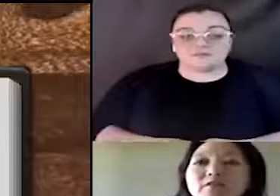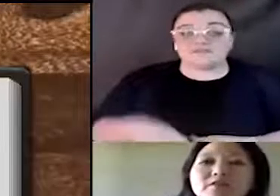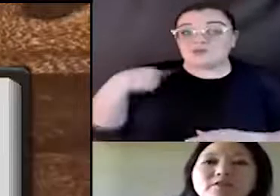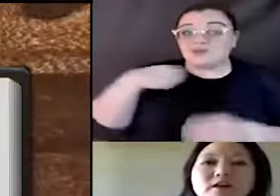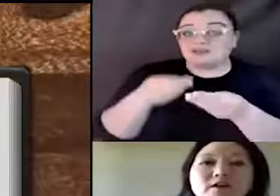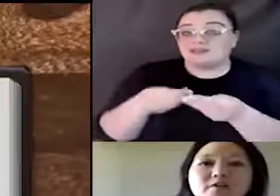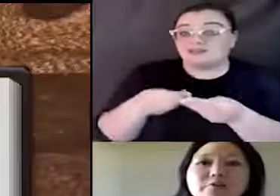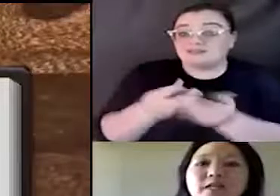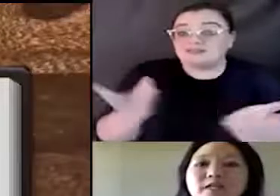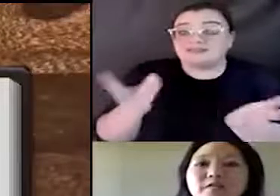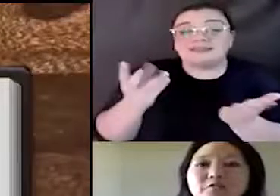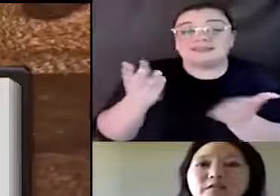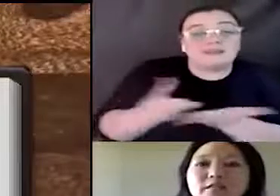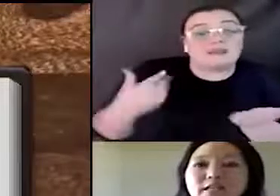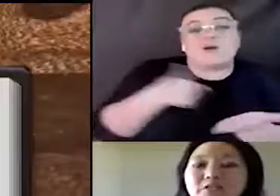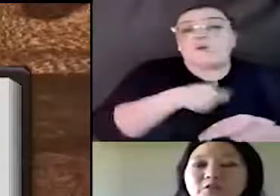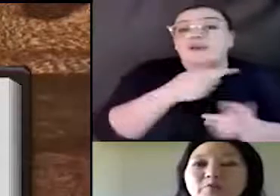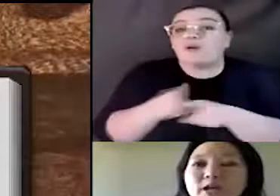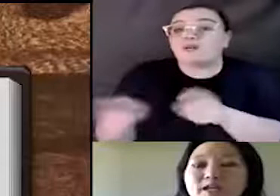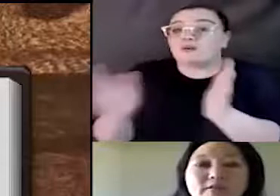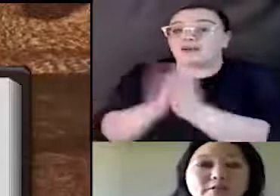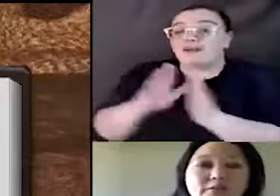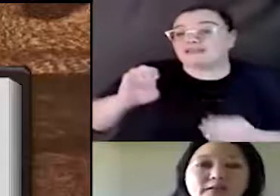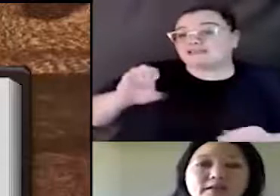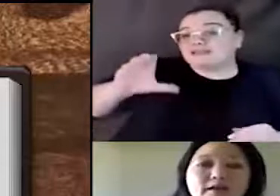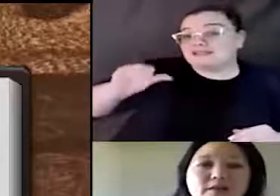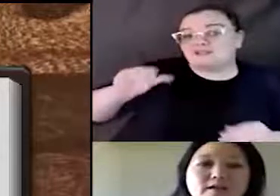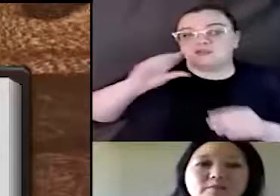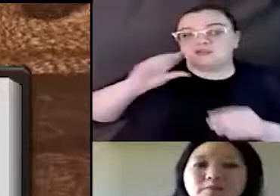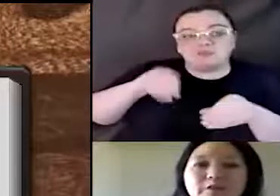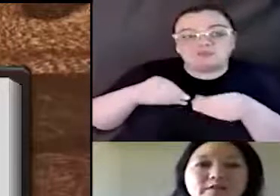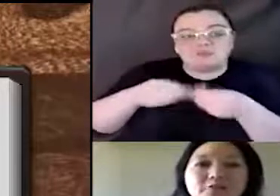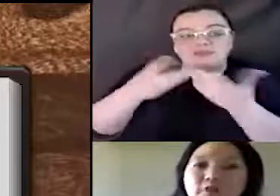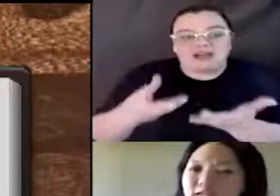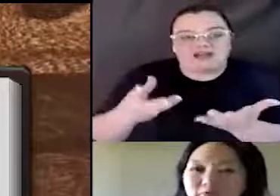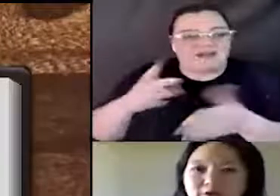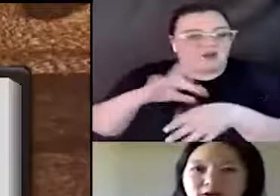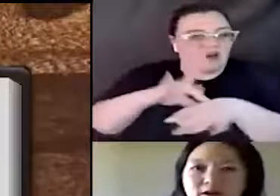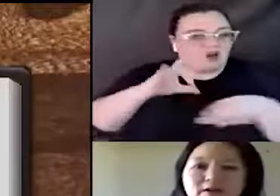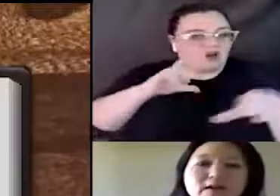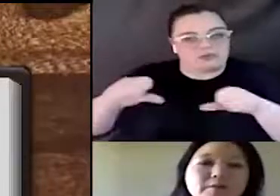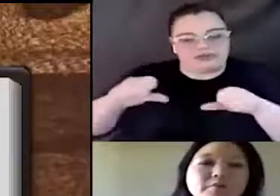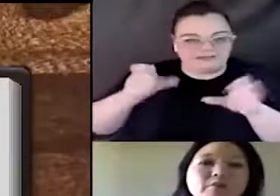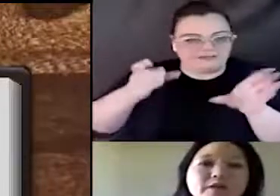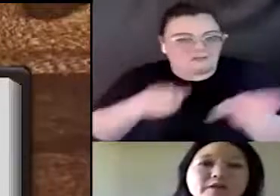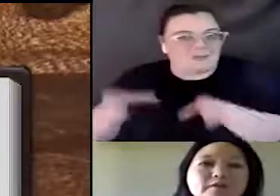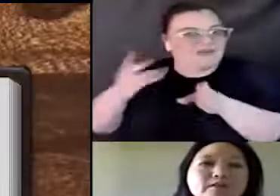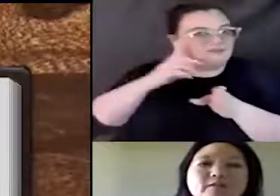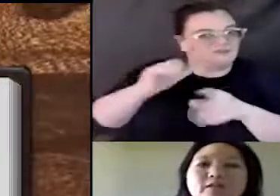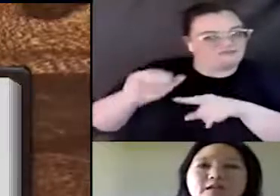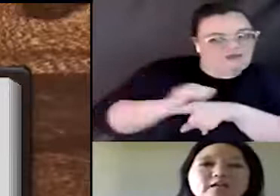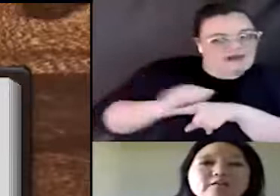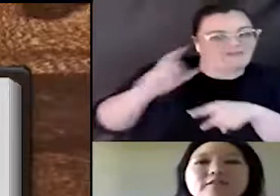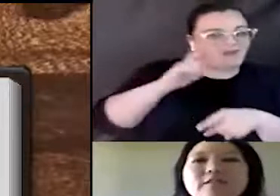also asked Earthquake Country Alliance to provide an earthquake preparedness training for our providers. And